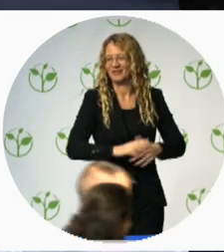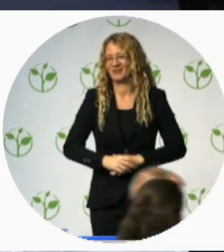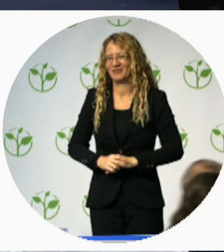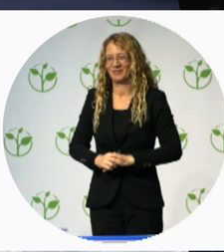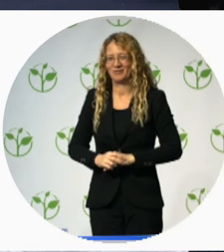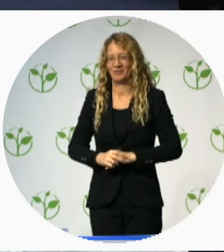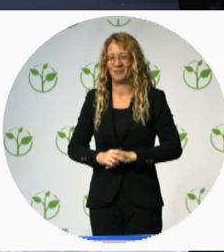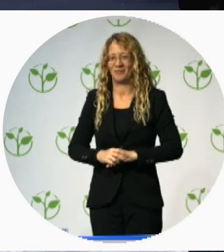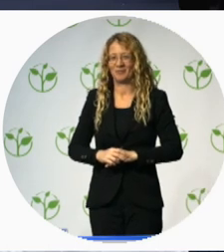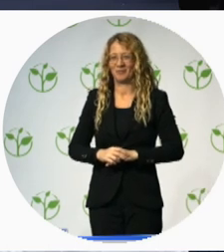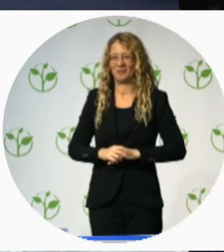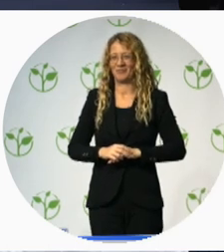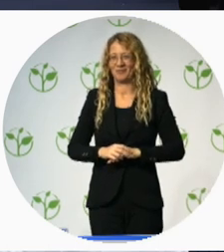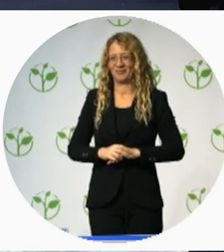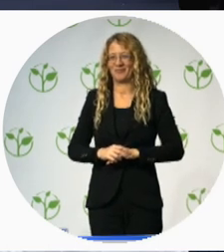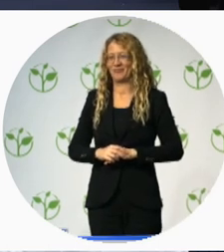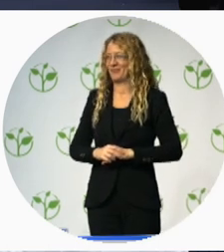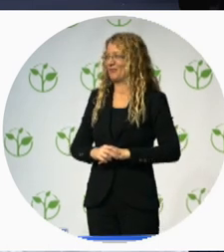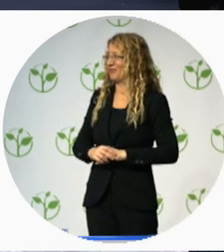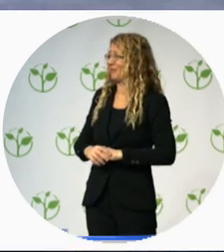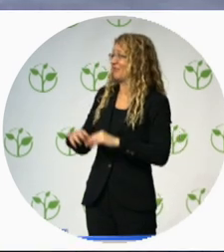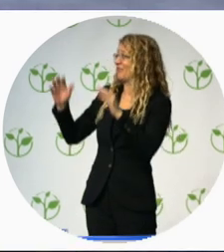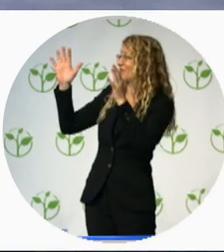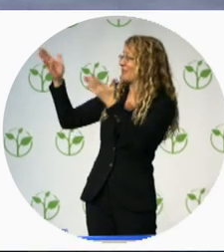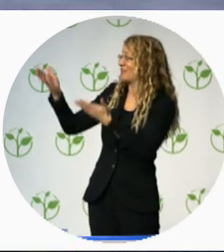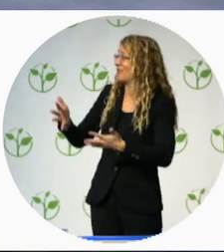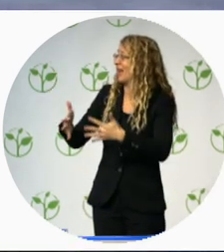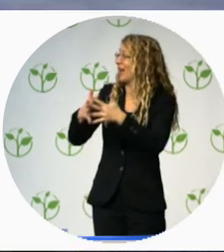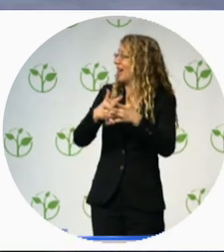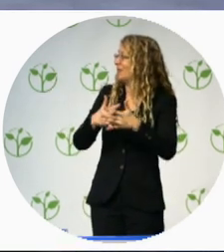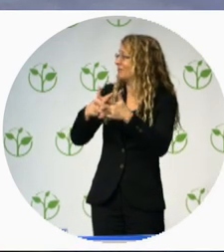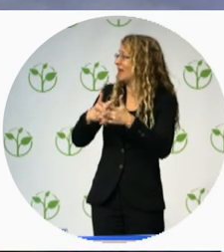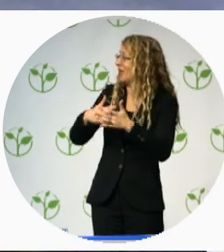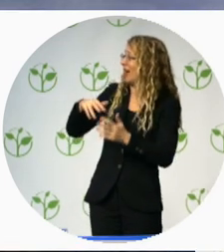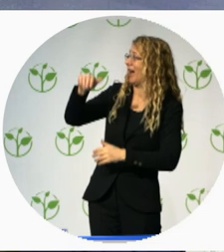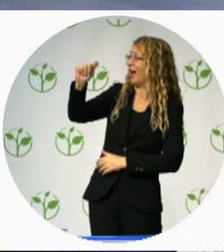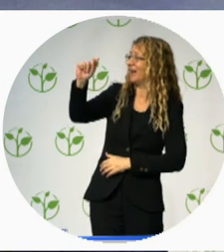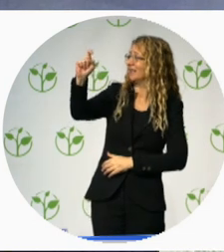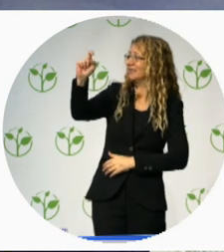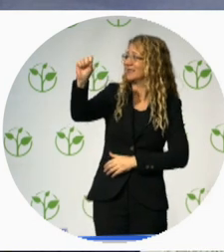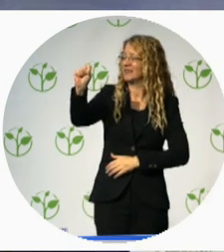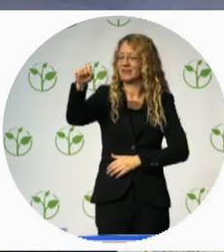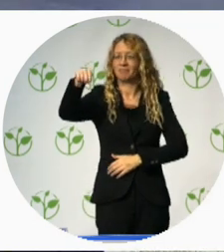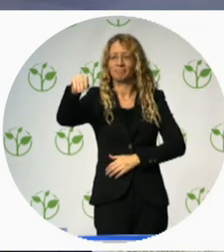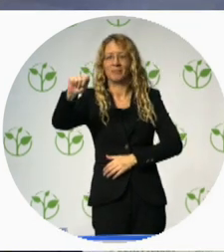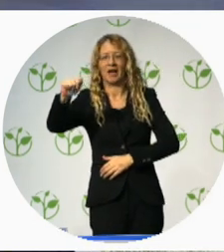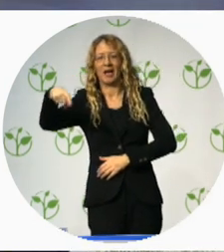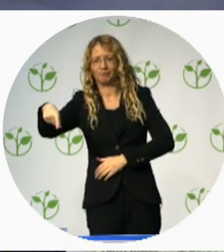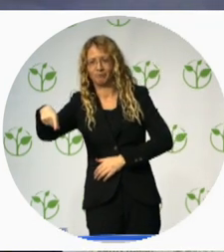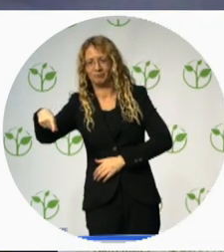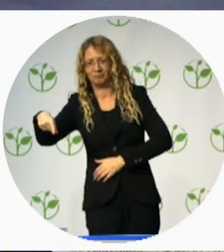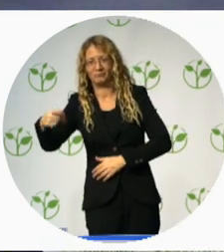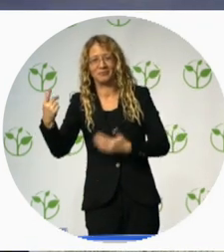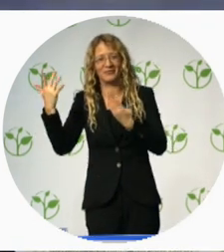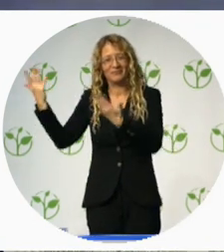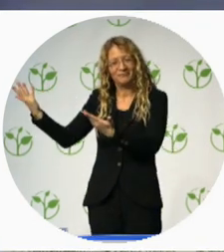Congratulations to Access Map. Access Map is an accessibility map developed by Jason De Silva in 2009, which is